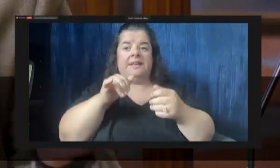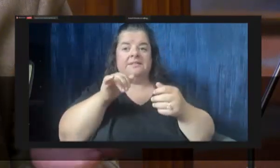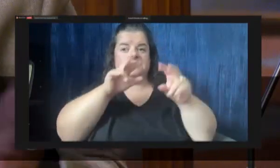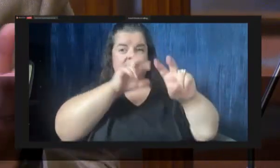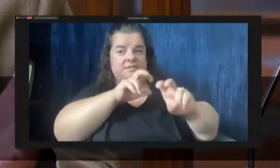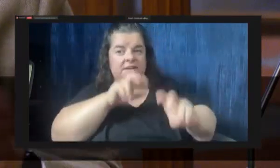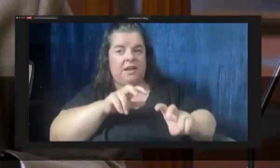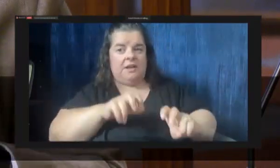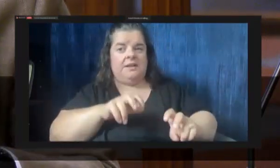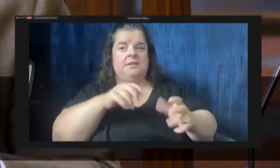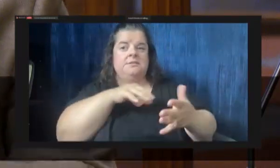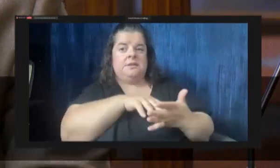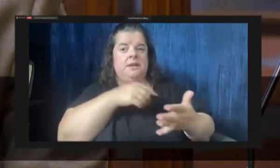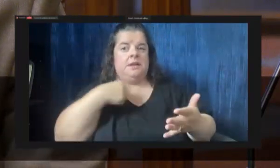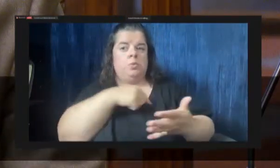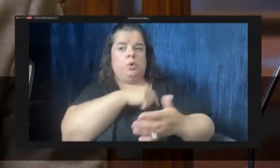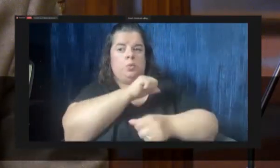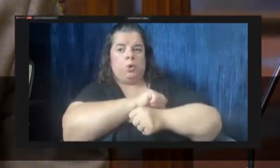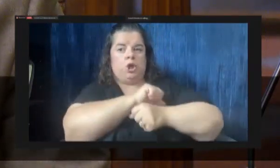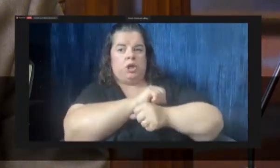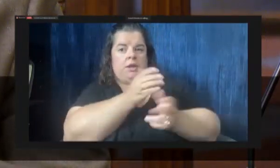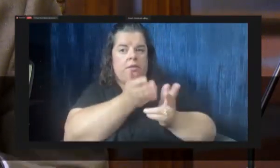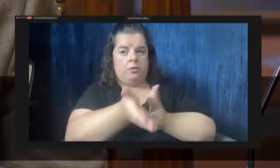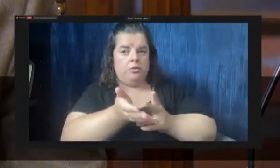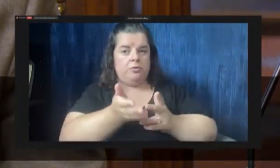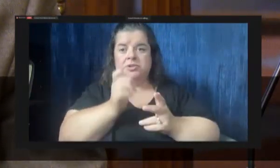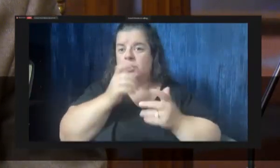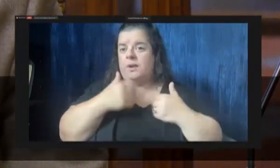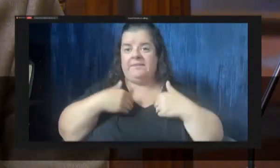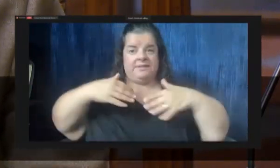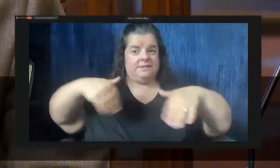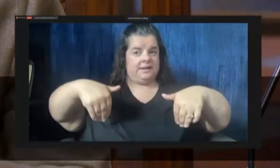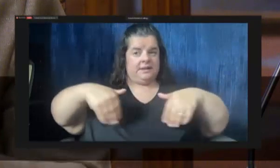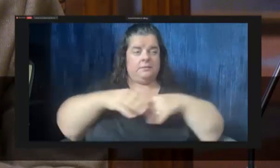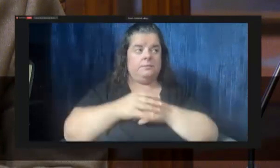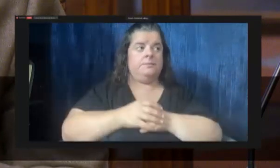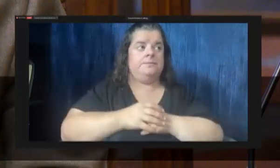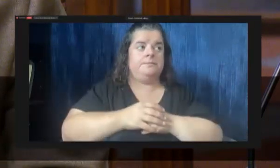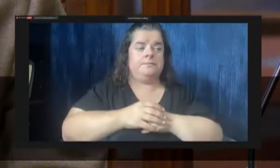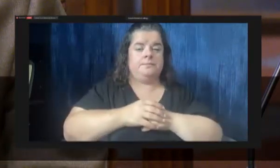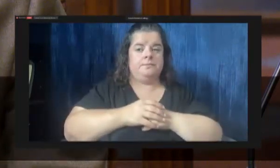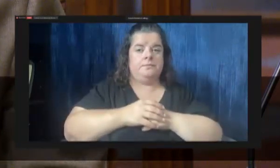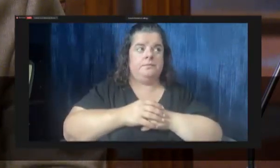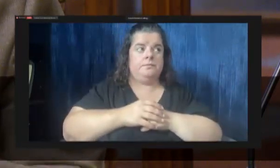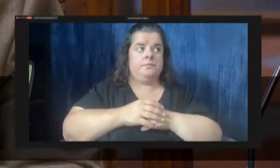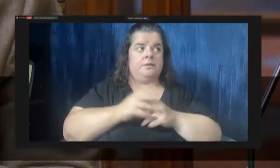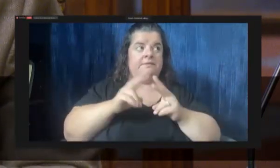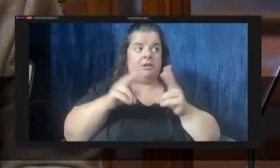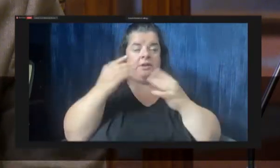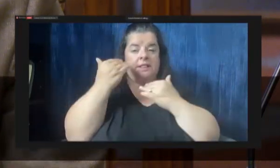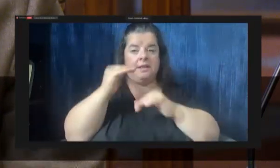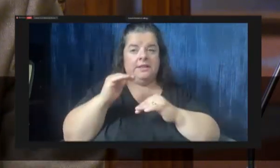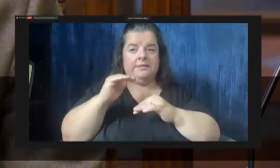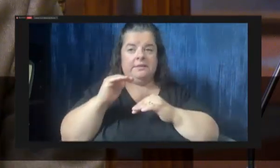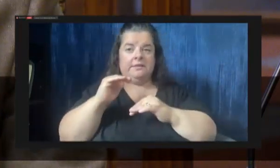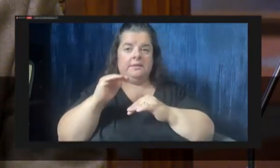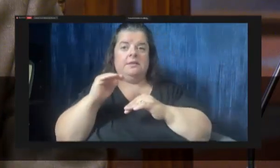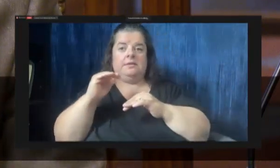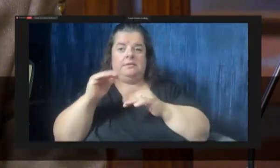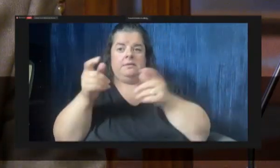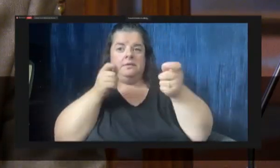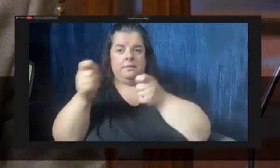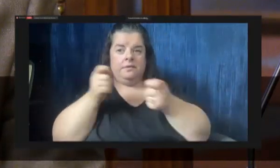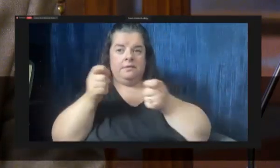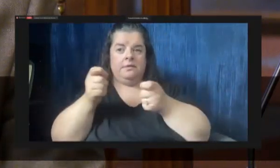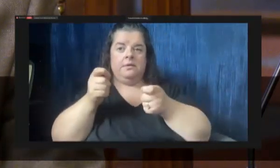on, but we don't have that yet. So we have very limited control in what we're